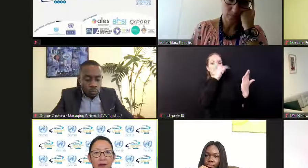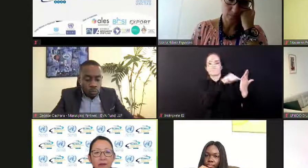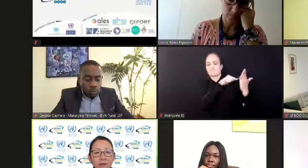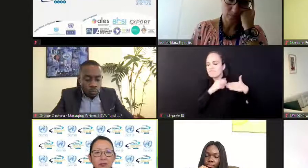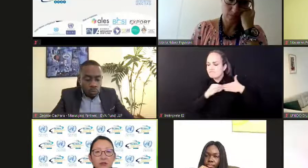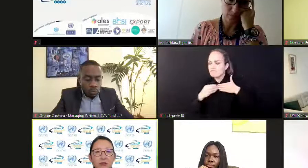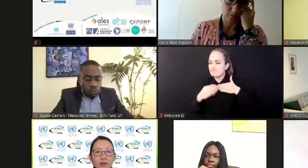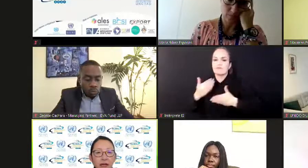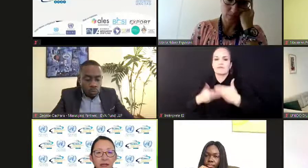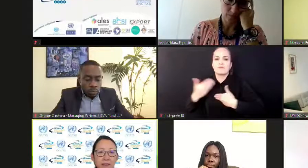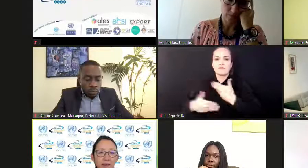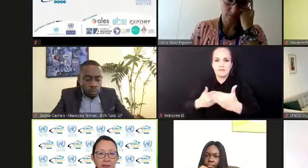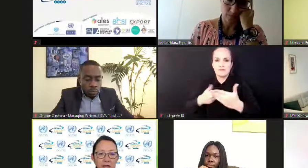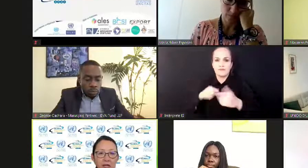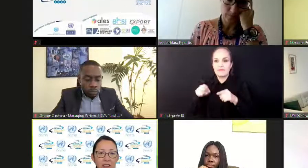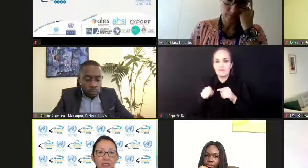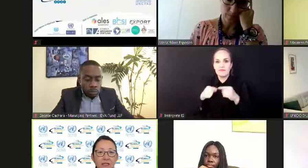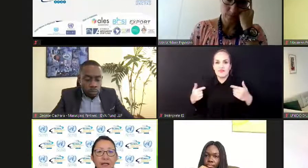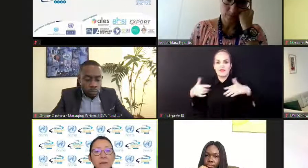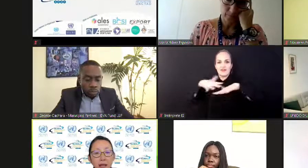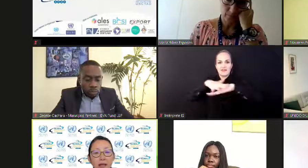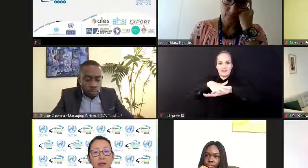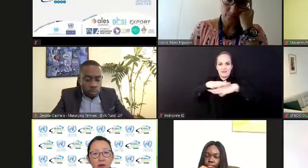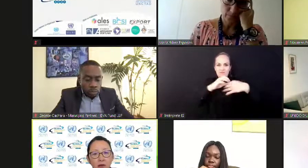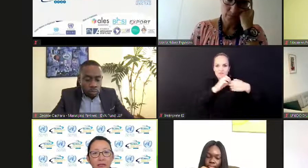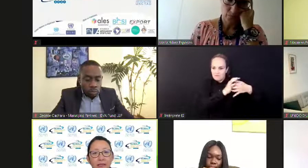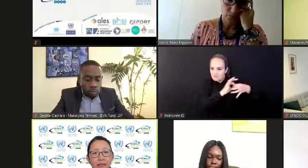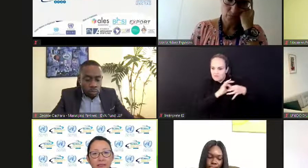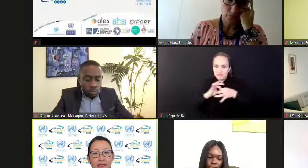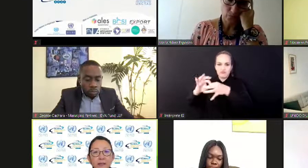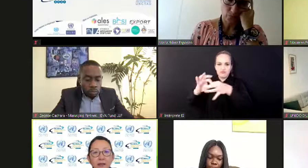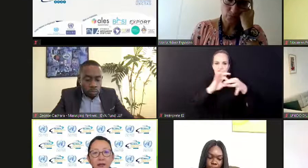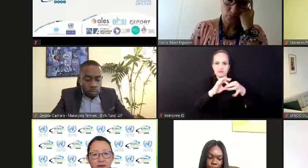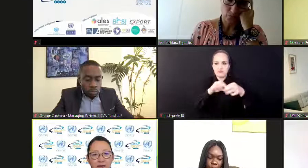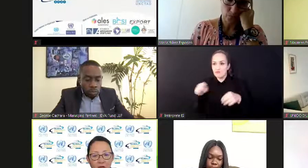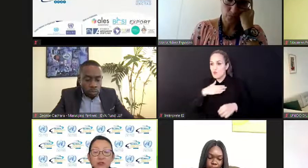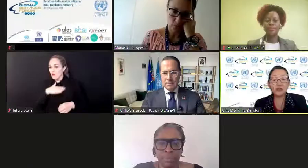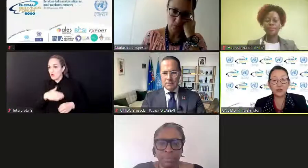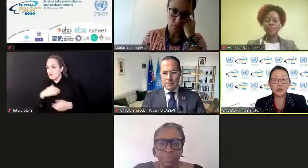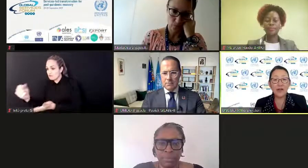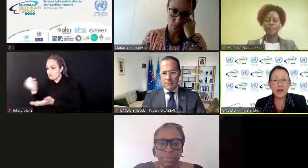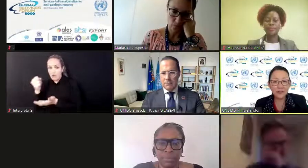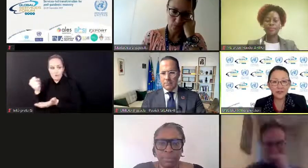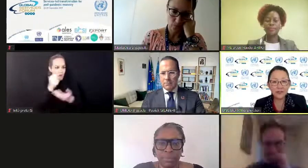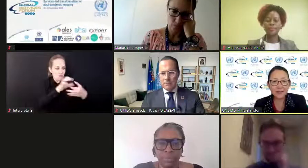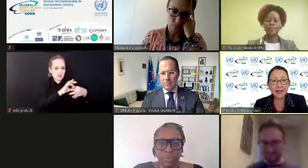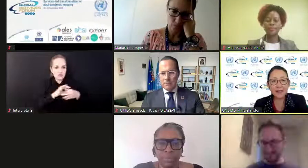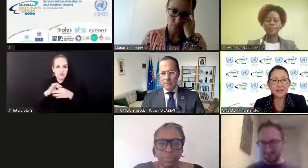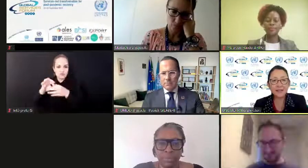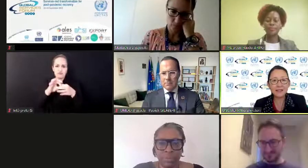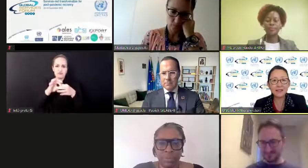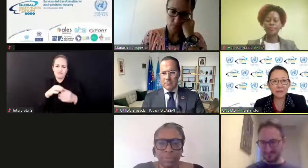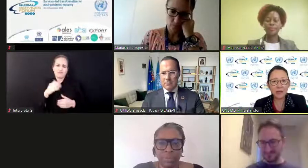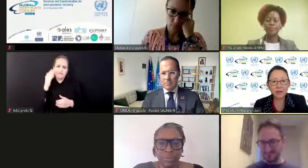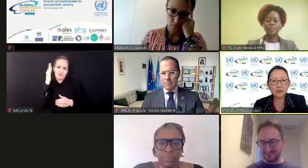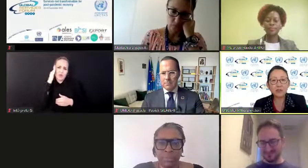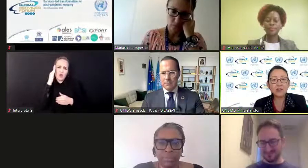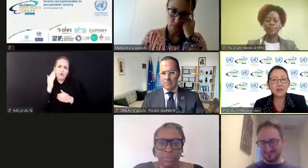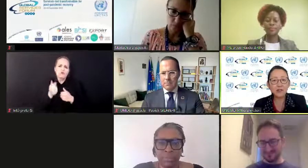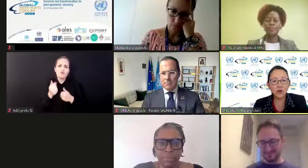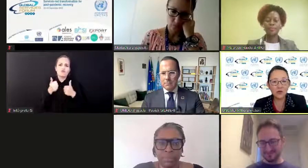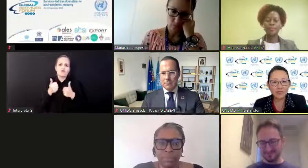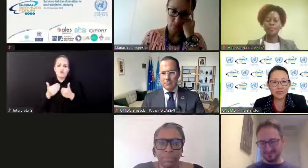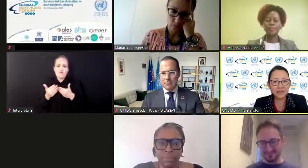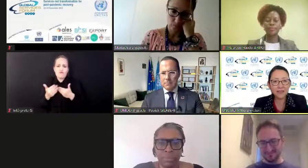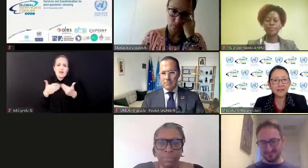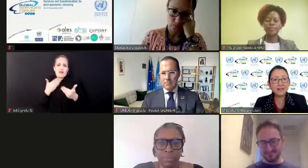And I'm sure there are some challenges, and maybe already some solutions, or answers, are existing somewhere else. We are just not